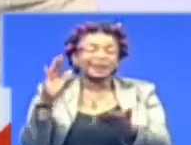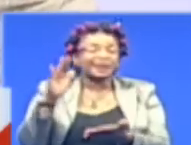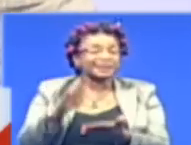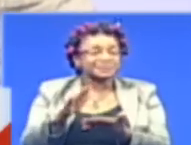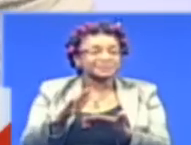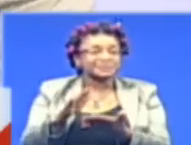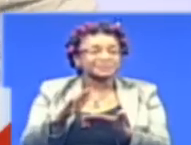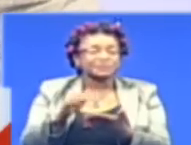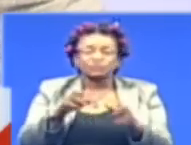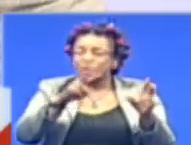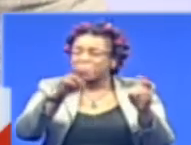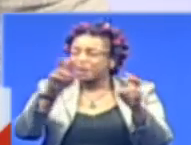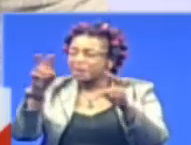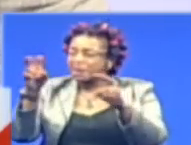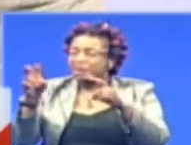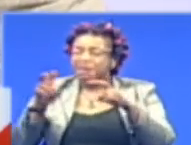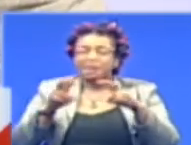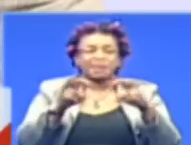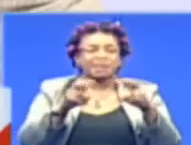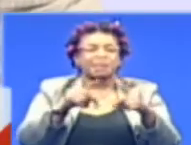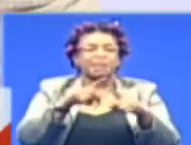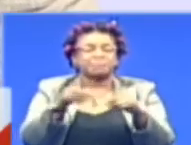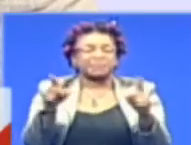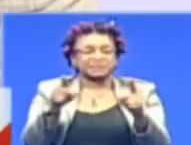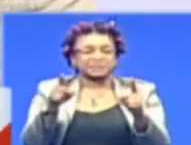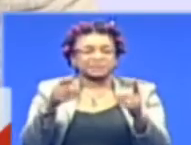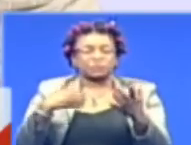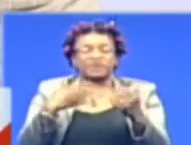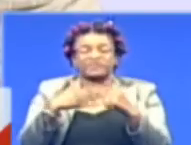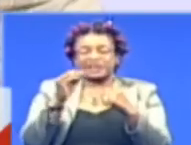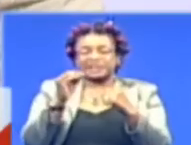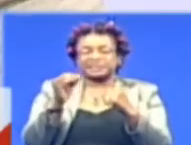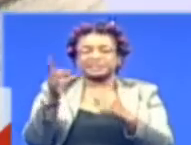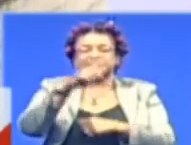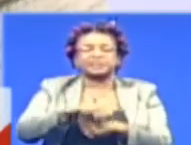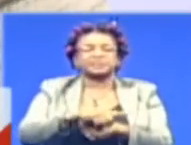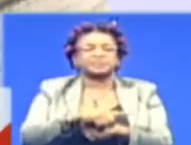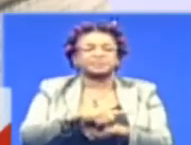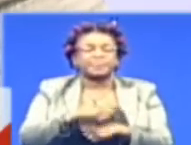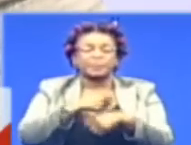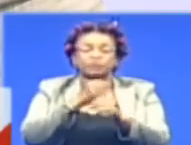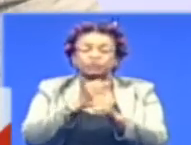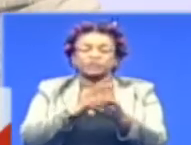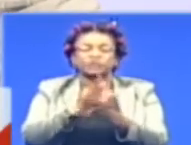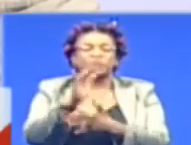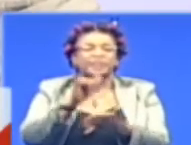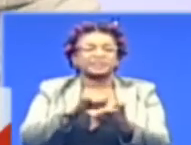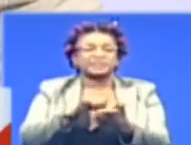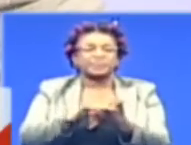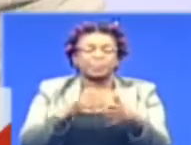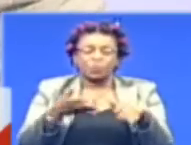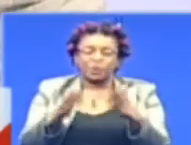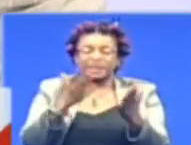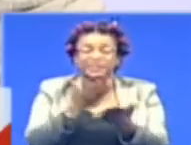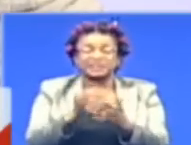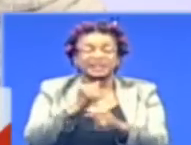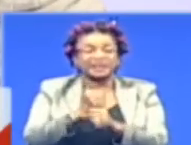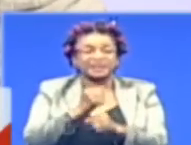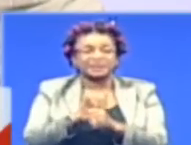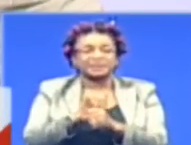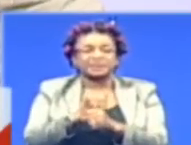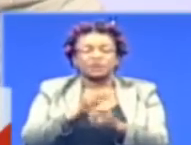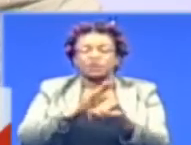and study. But the moratorium has been placed for exactly 90 days. Okay. To ensure that the way things stand, there is no